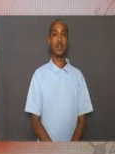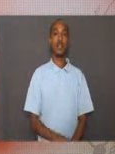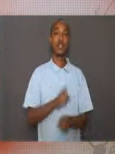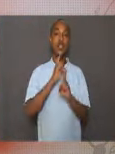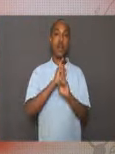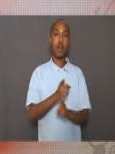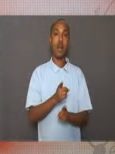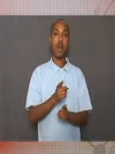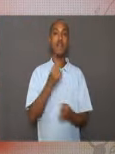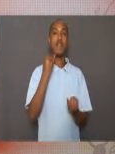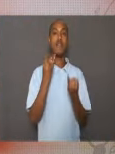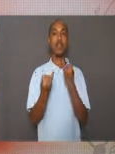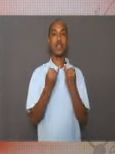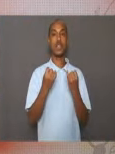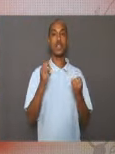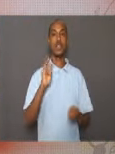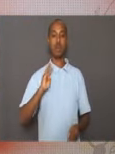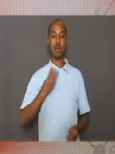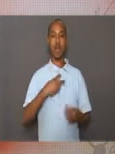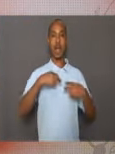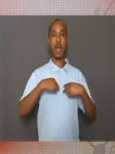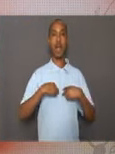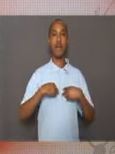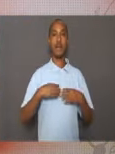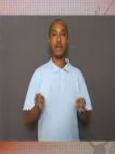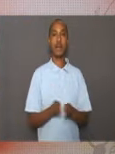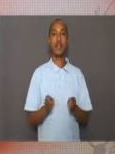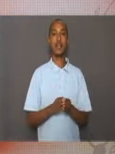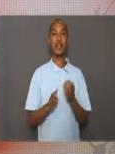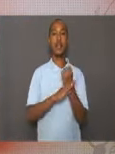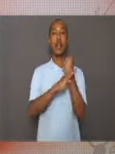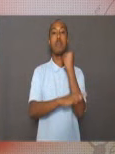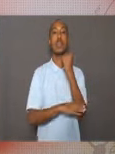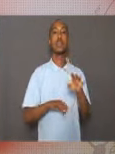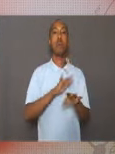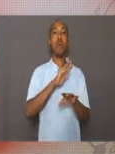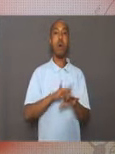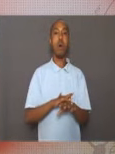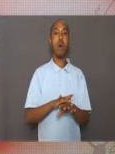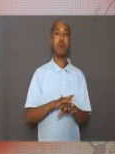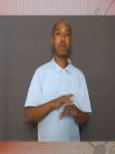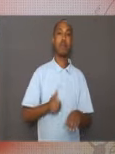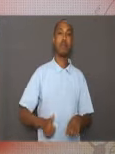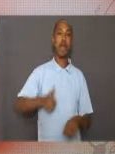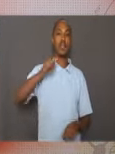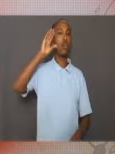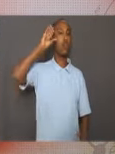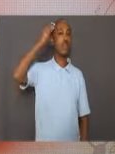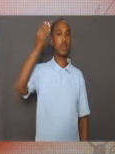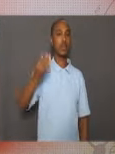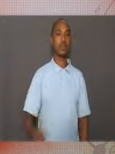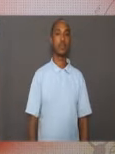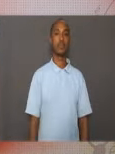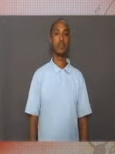correct information we have gathered is based on some of these basic concepts.